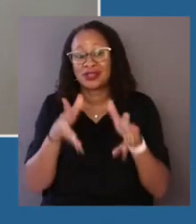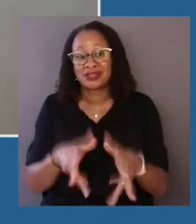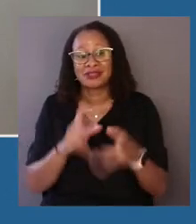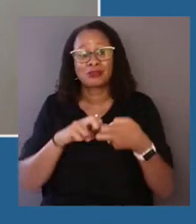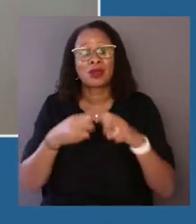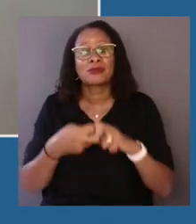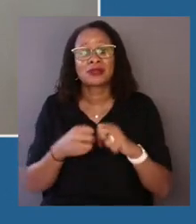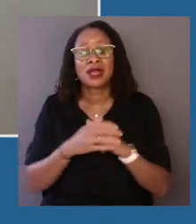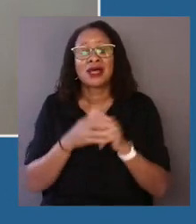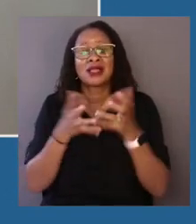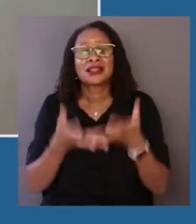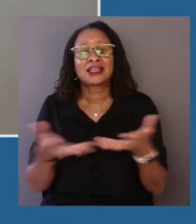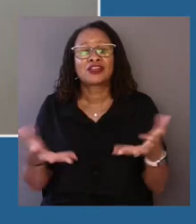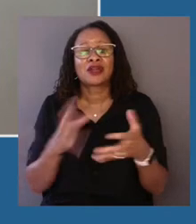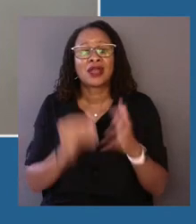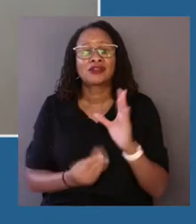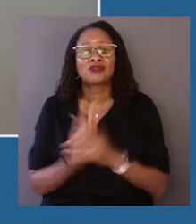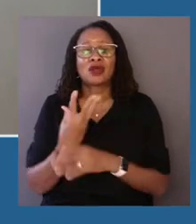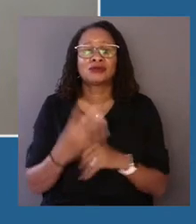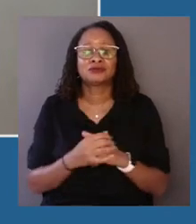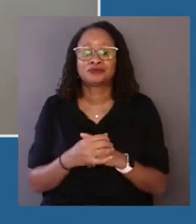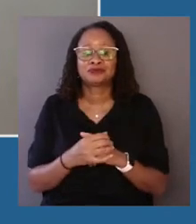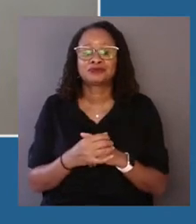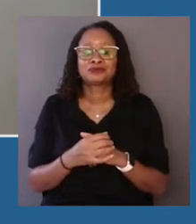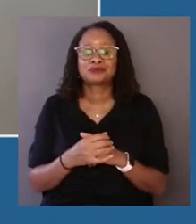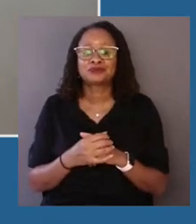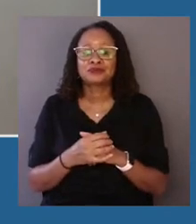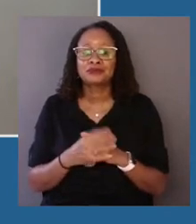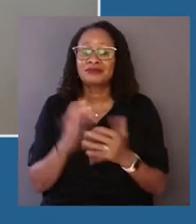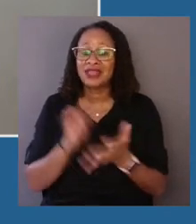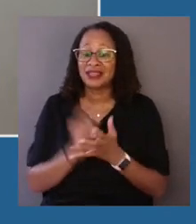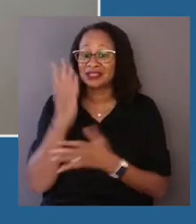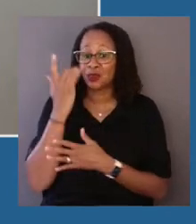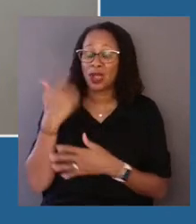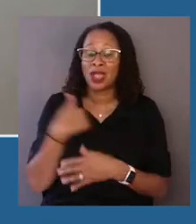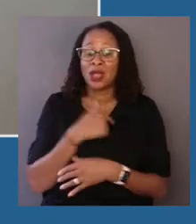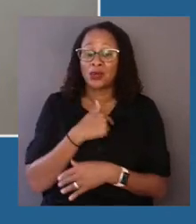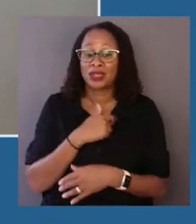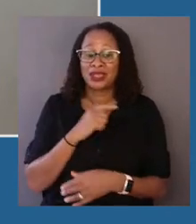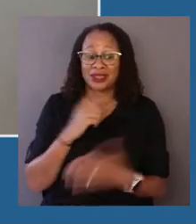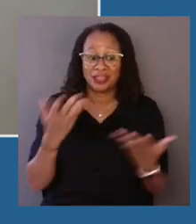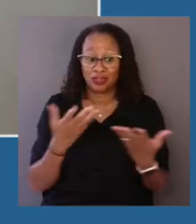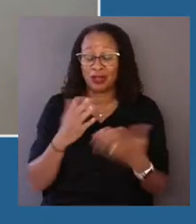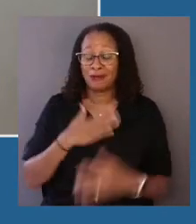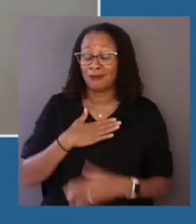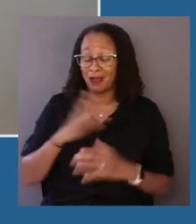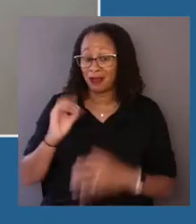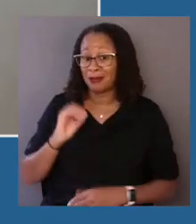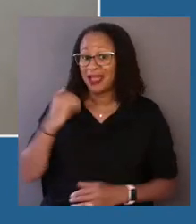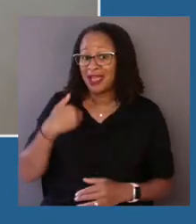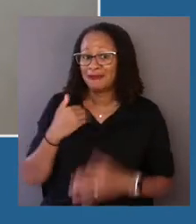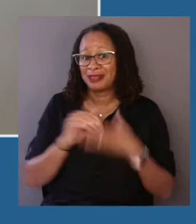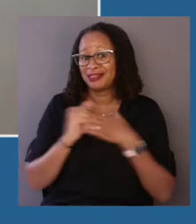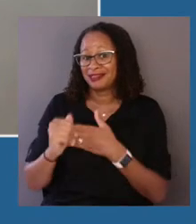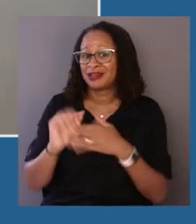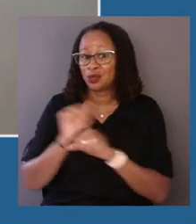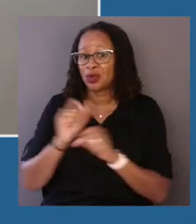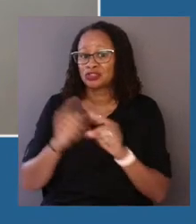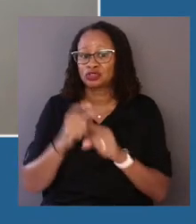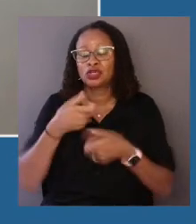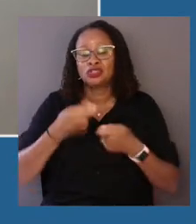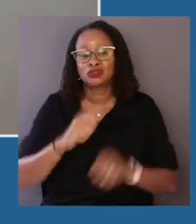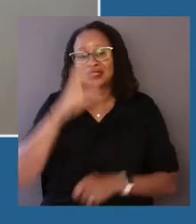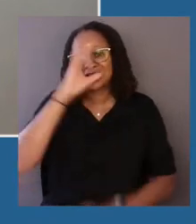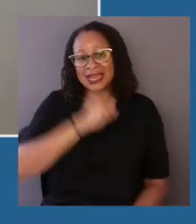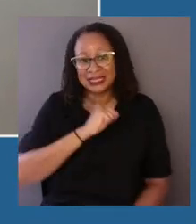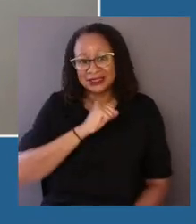linger and grow. So that's why we at NRDC have been leading work to try to estimate the